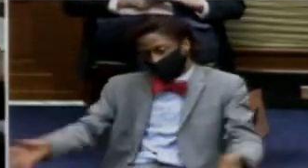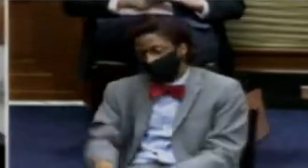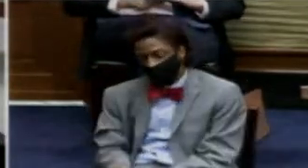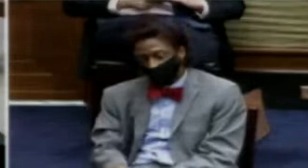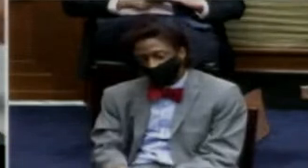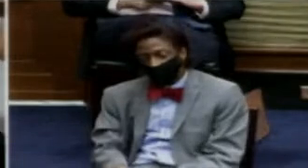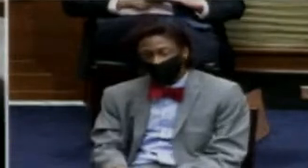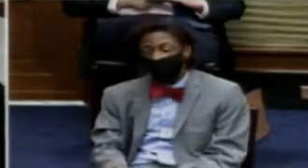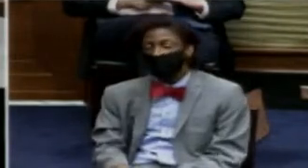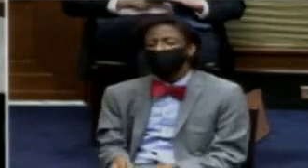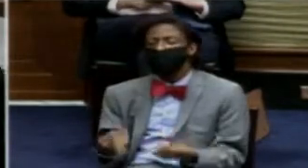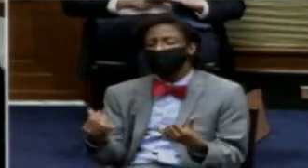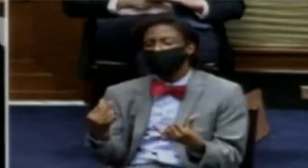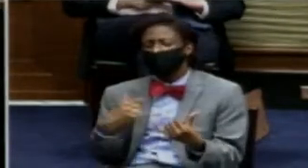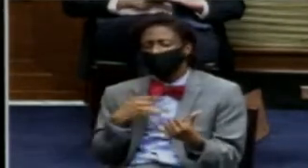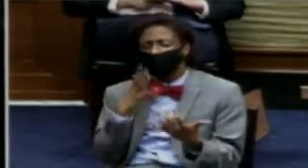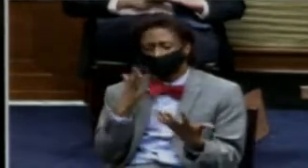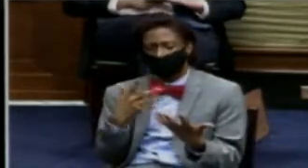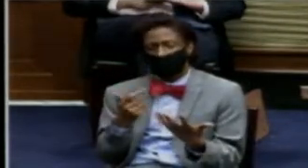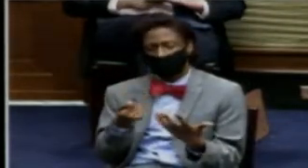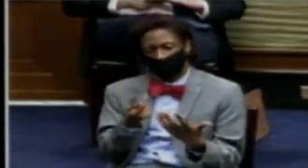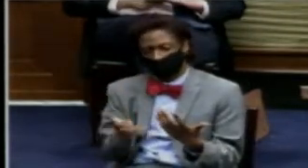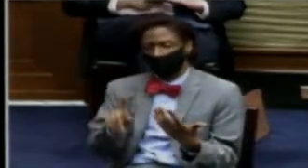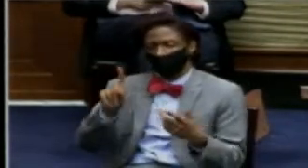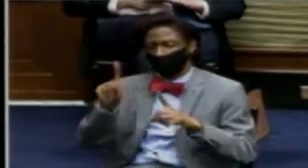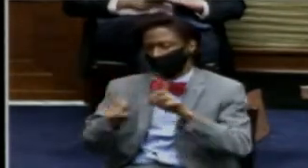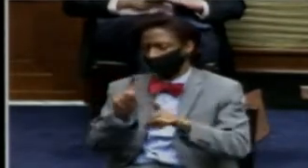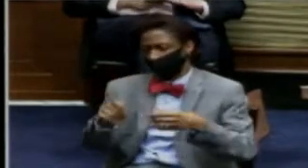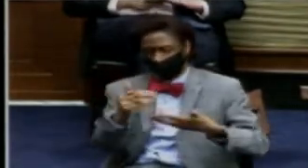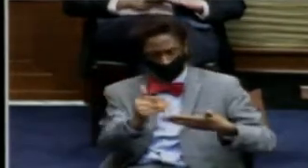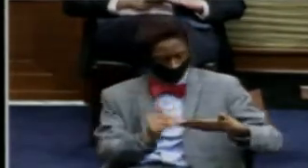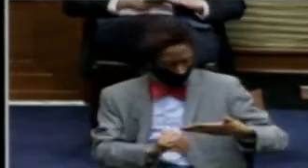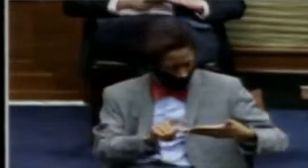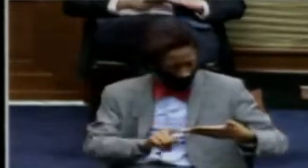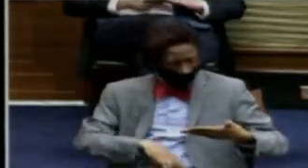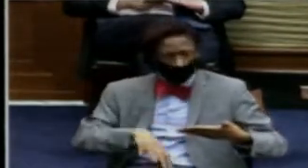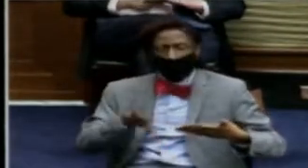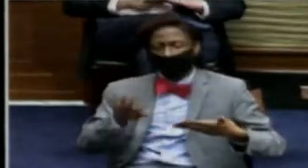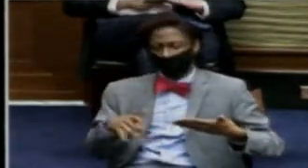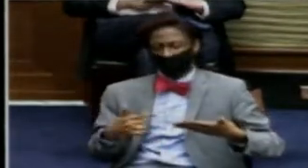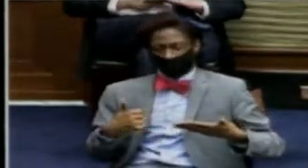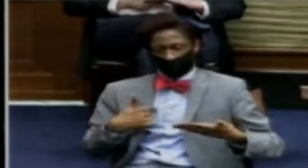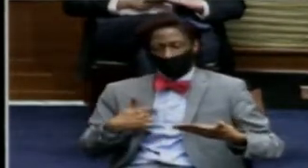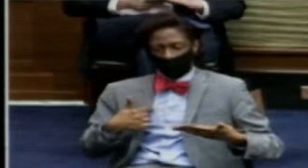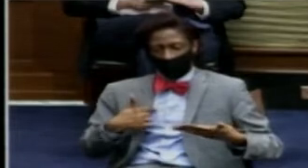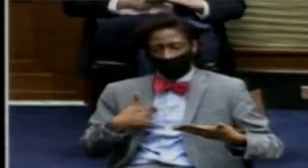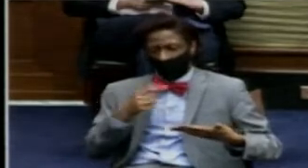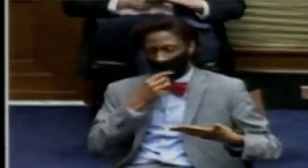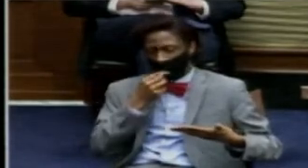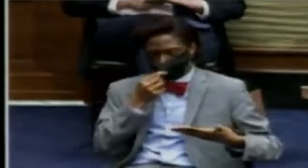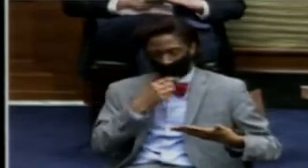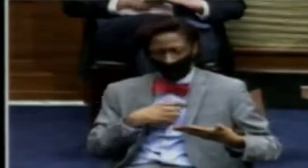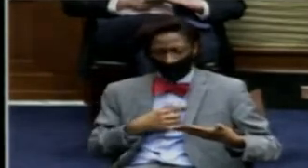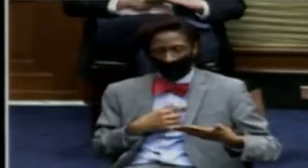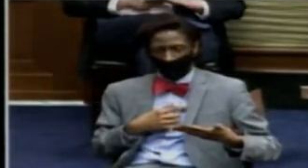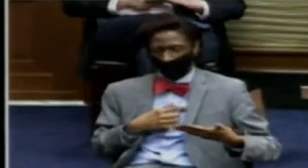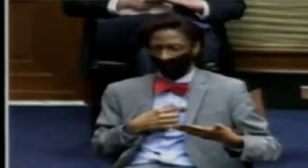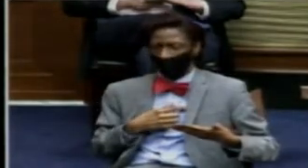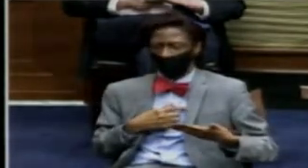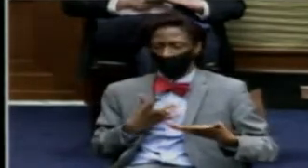briefly to a couple of questions here. These are things that I've sort of gleaned from the